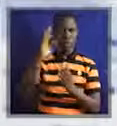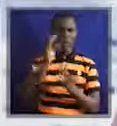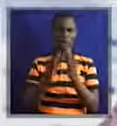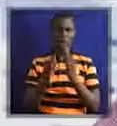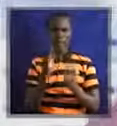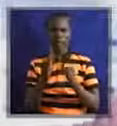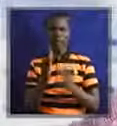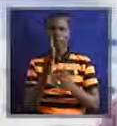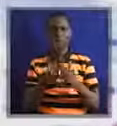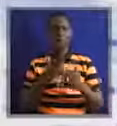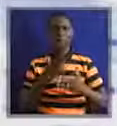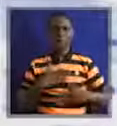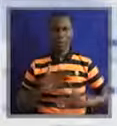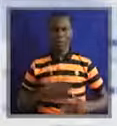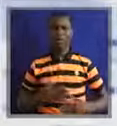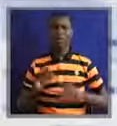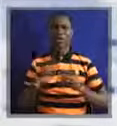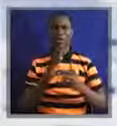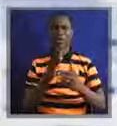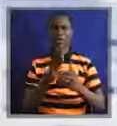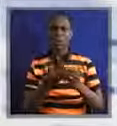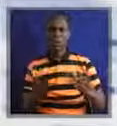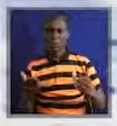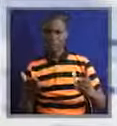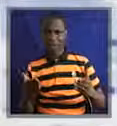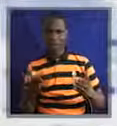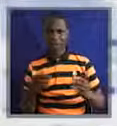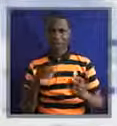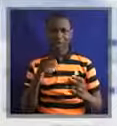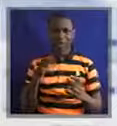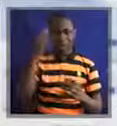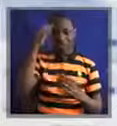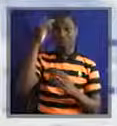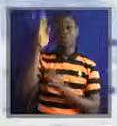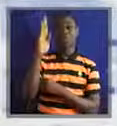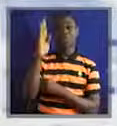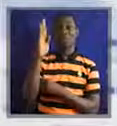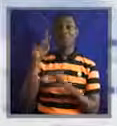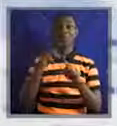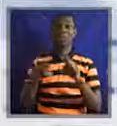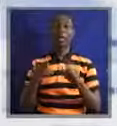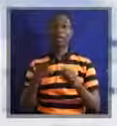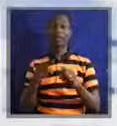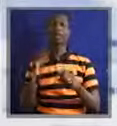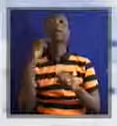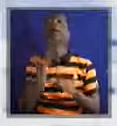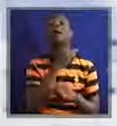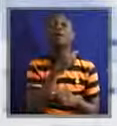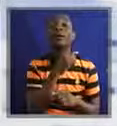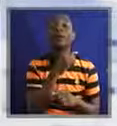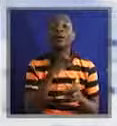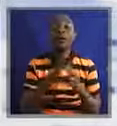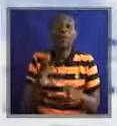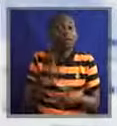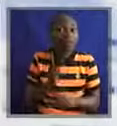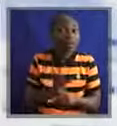Nessa, won't you know who be unto one? Would a Robert Chance and Yan Copan and a Briviano? Now, so by now, you know, then your sanity. Shay ye, Minia,